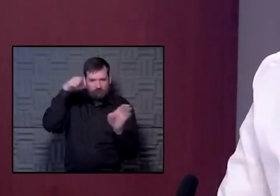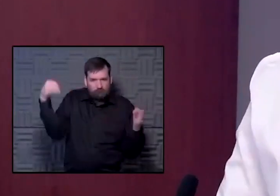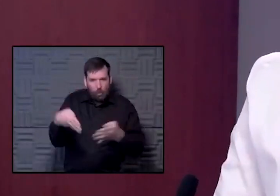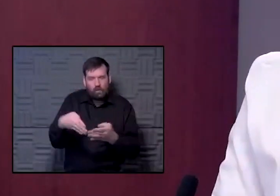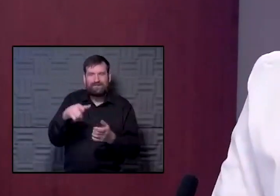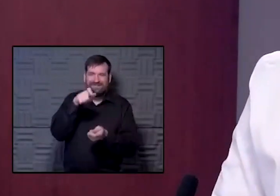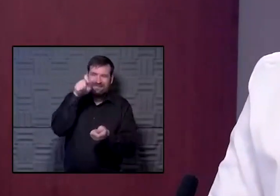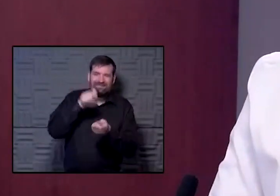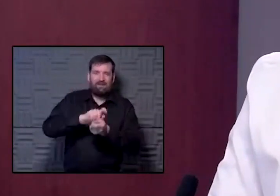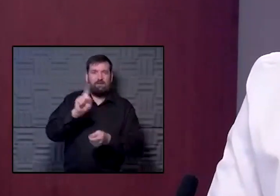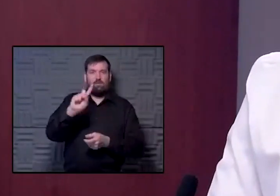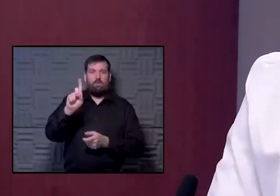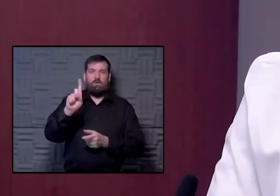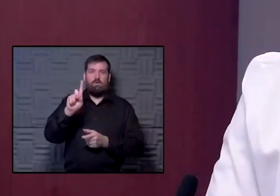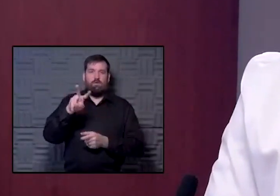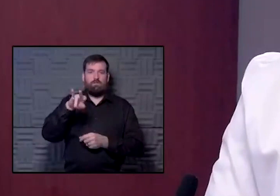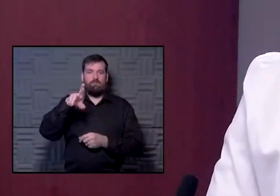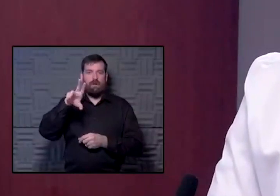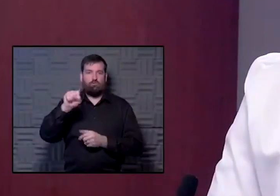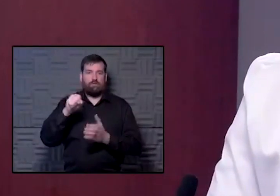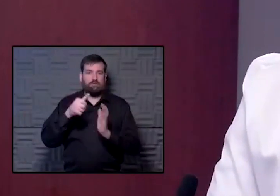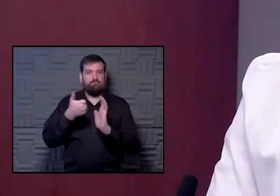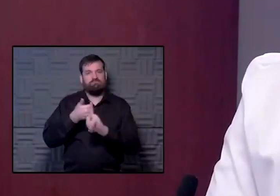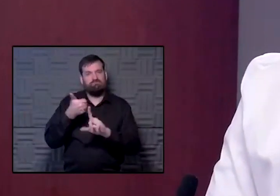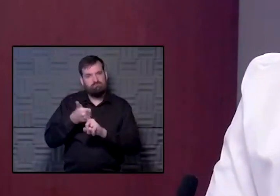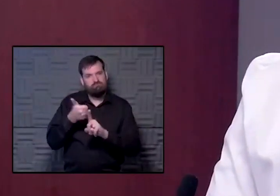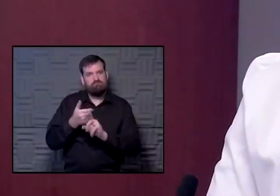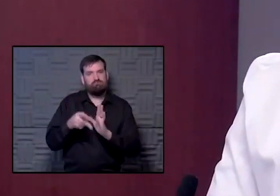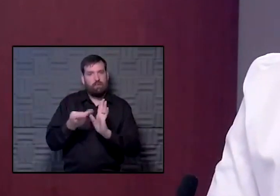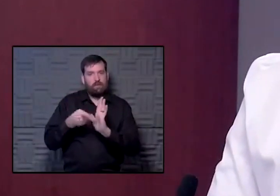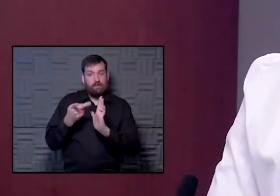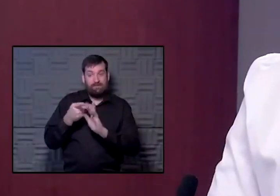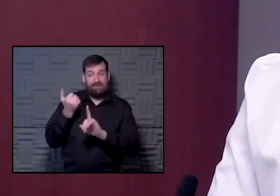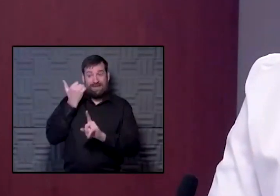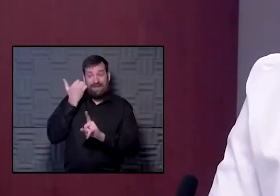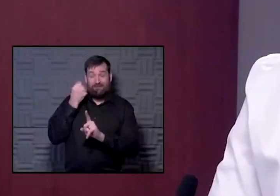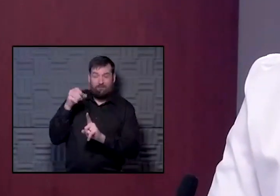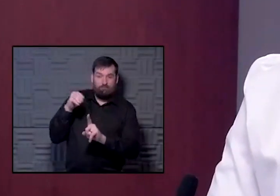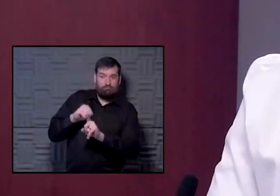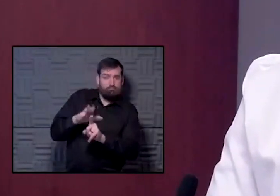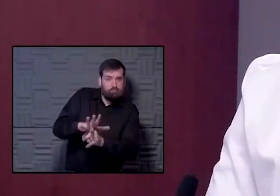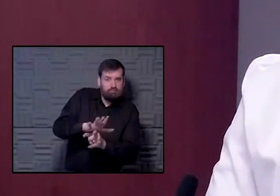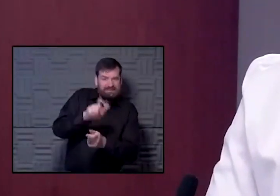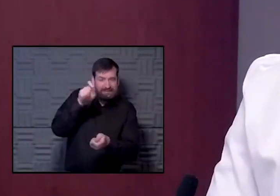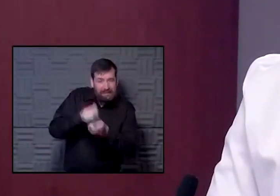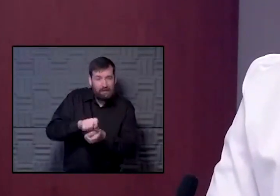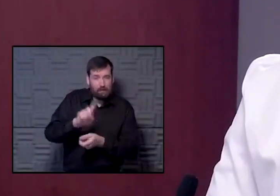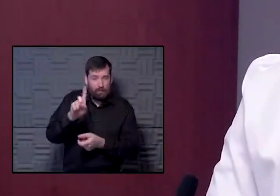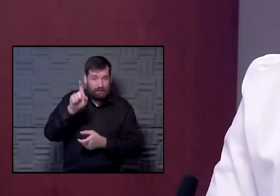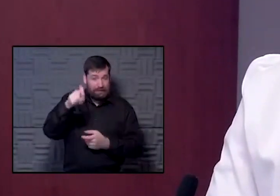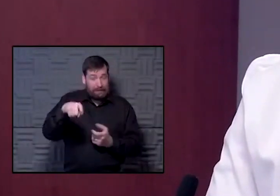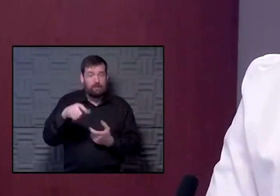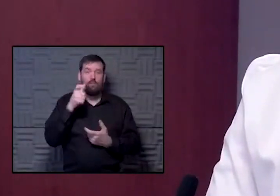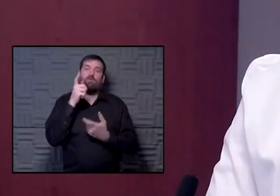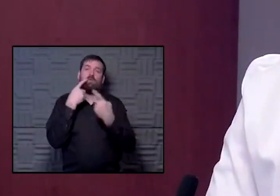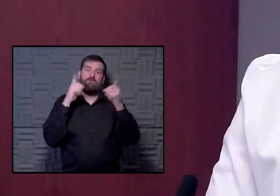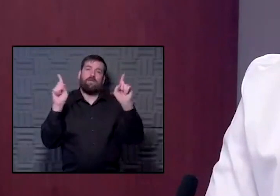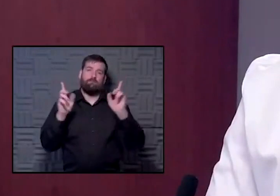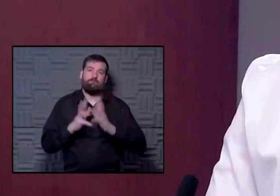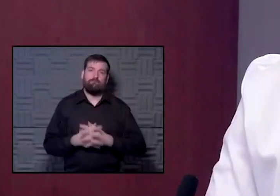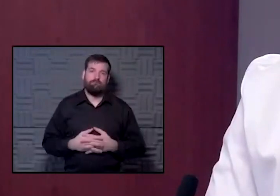is replicating. And so that's the hope, is if we can get it to where the action needs to be, that it would be effective in that